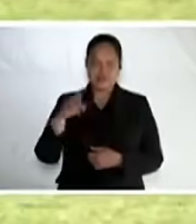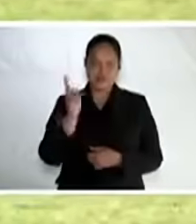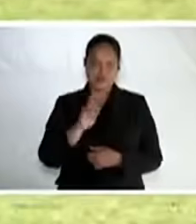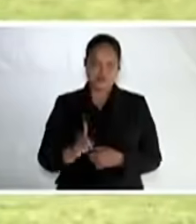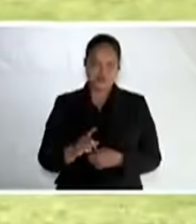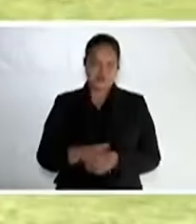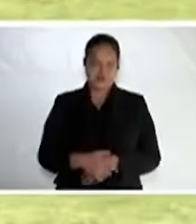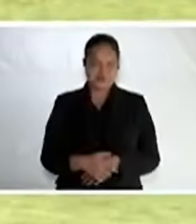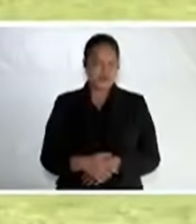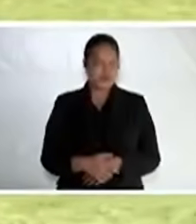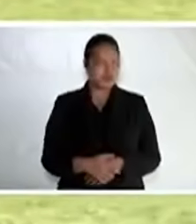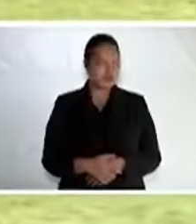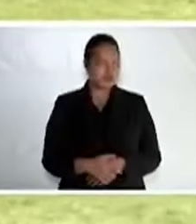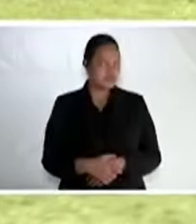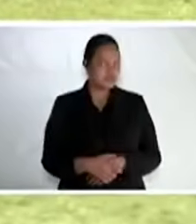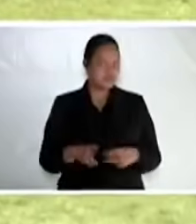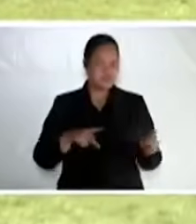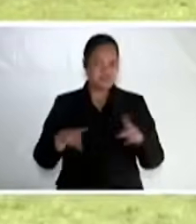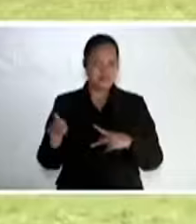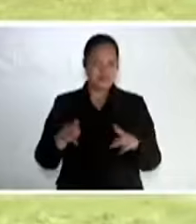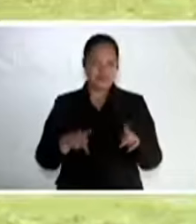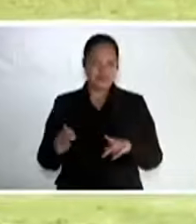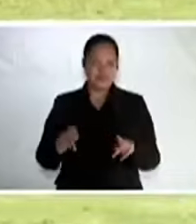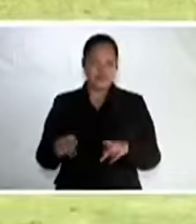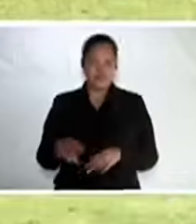matakani ko.